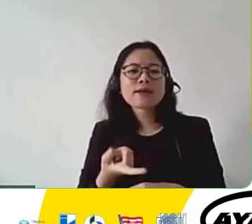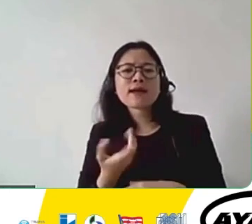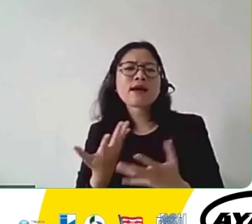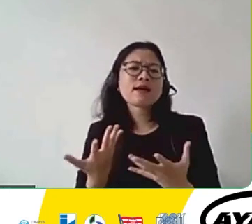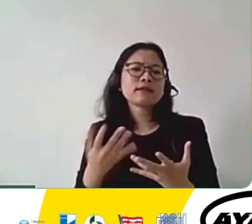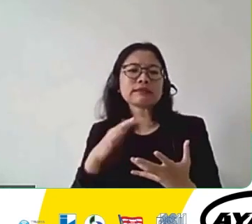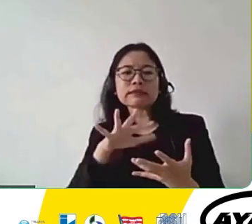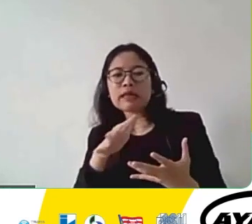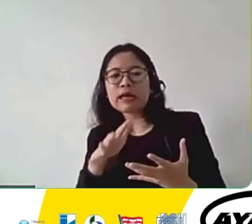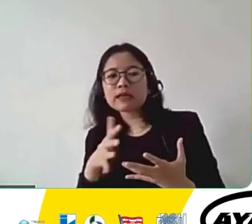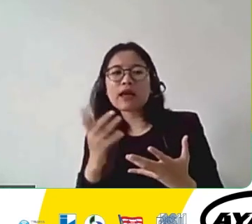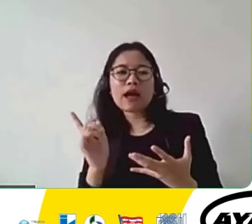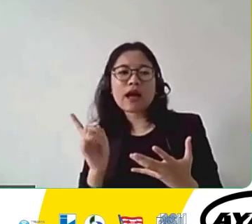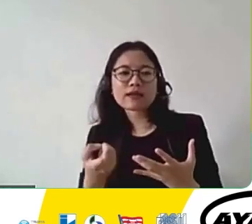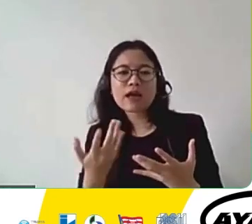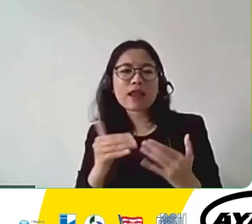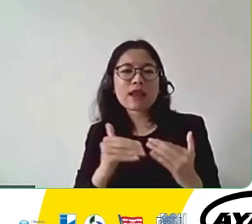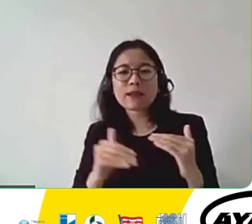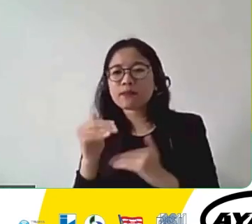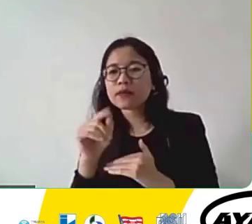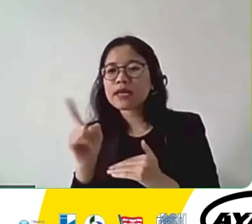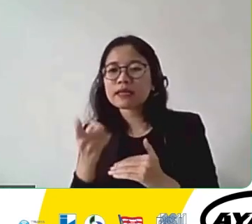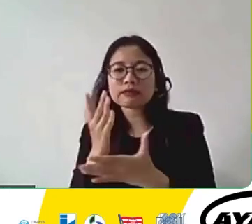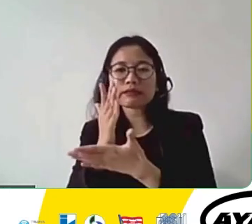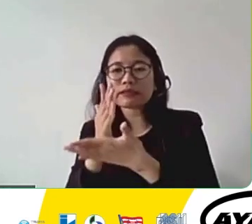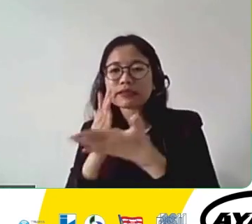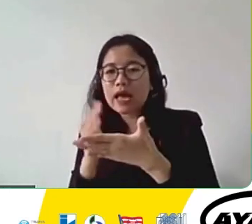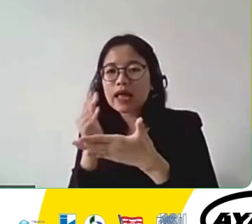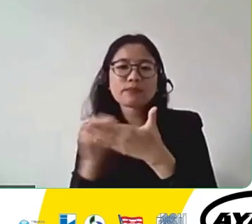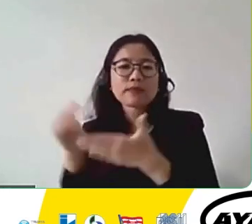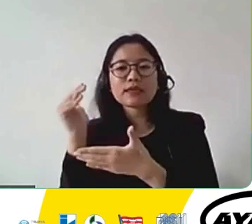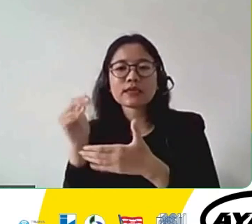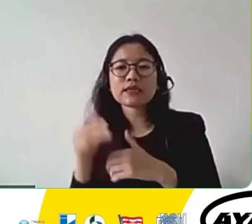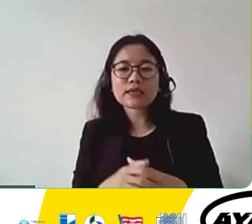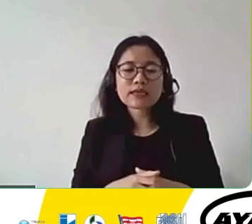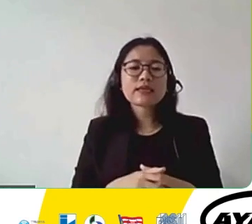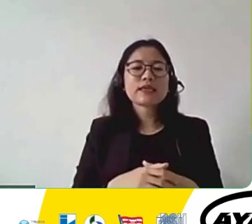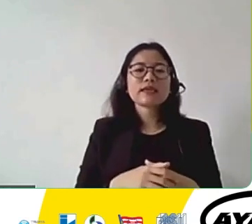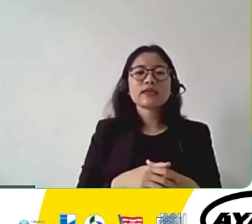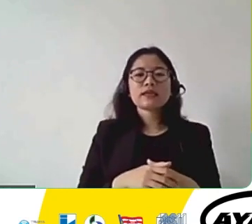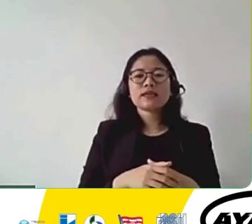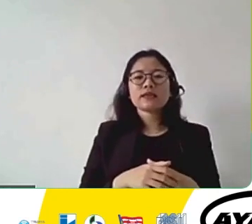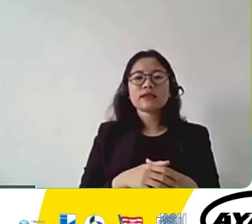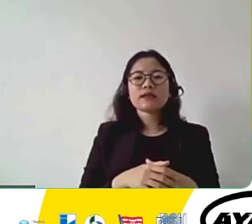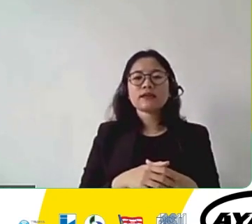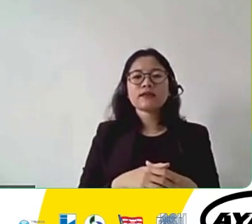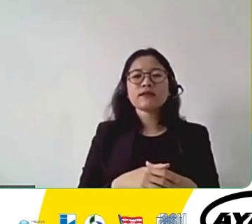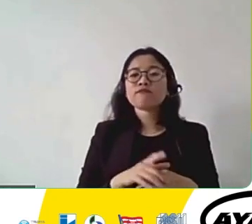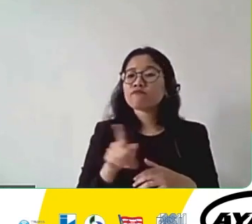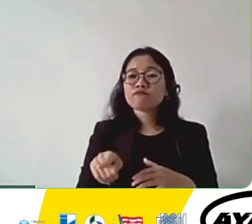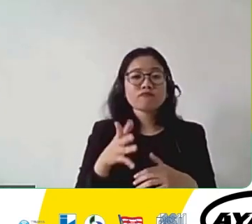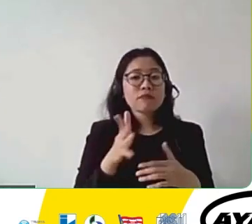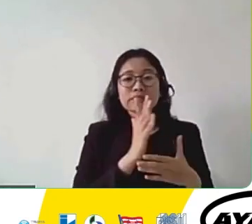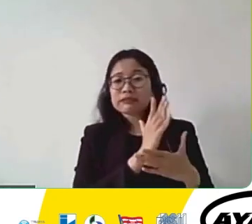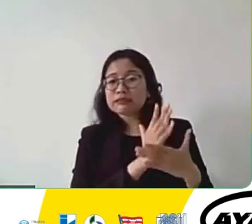air pollution exposure. And it caused about